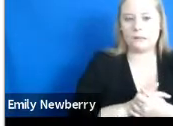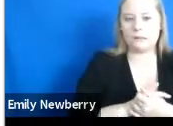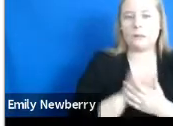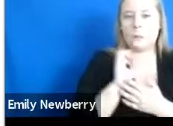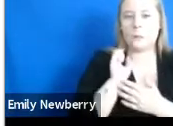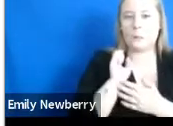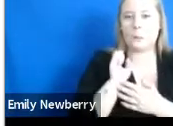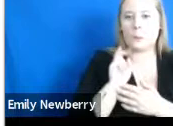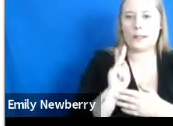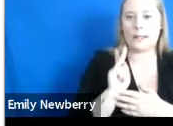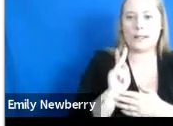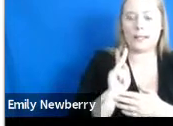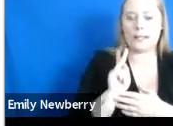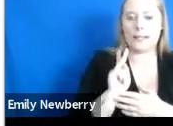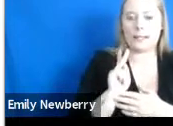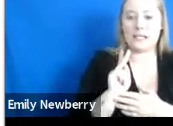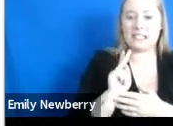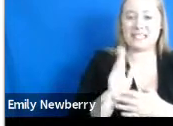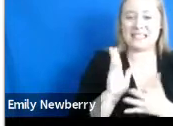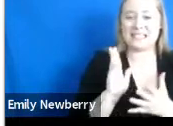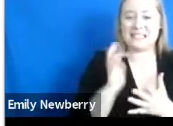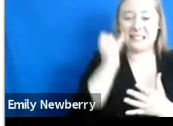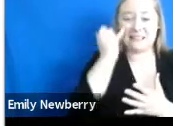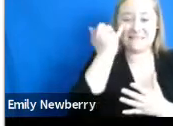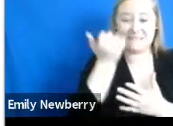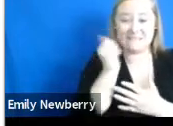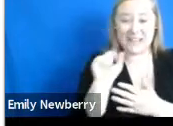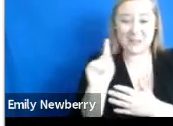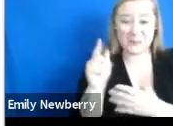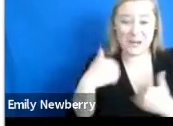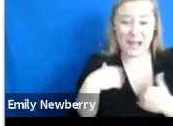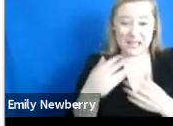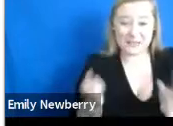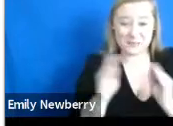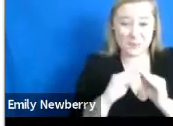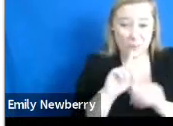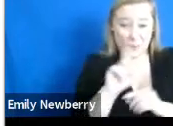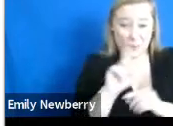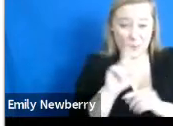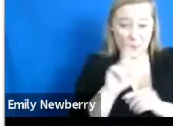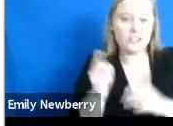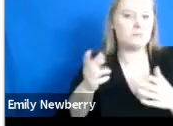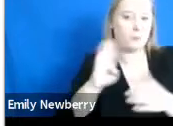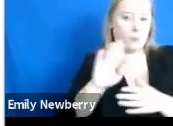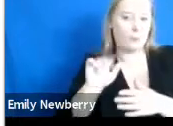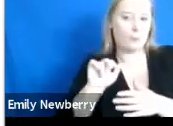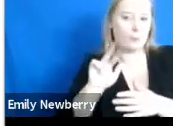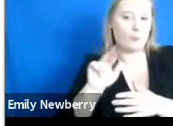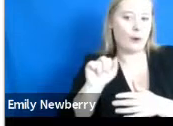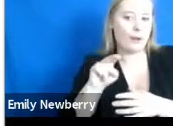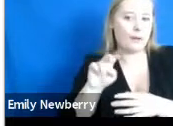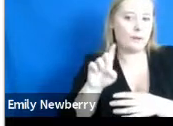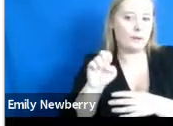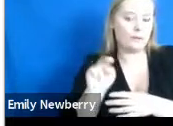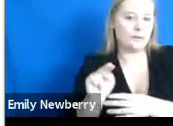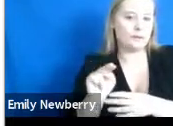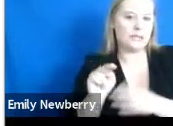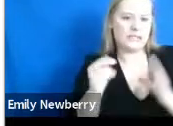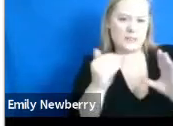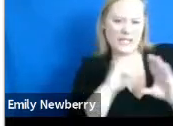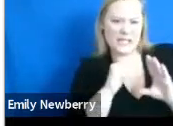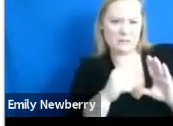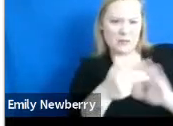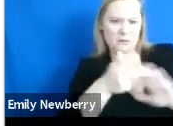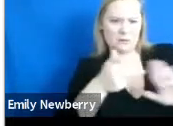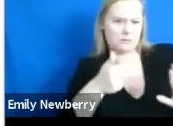Okay. If anybody has any other questions, Brandon, is there an email address